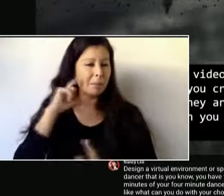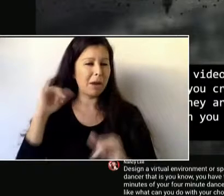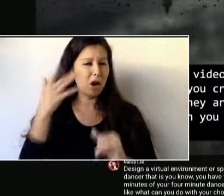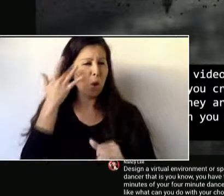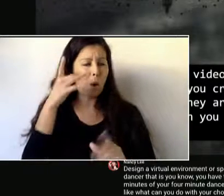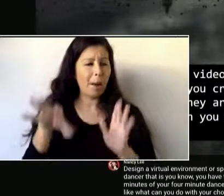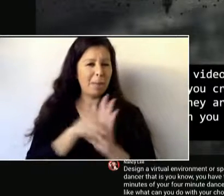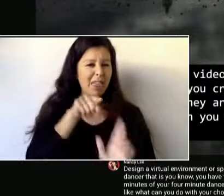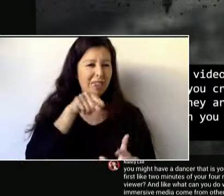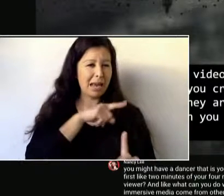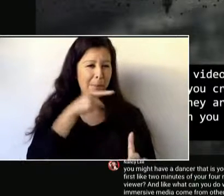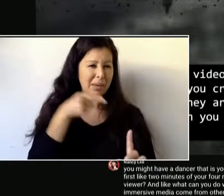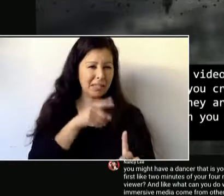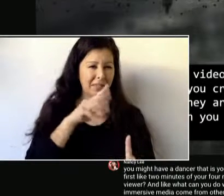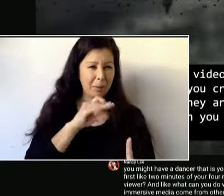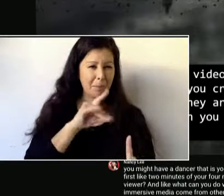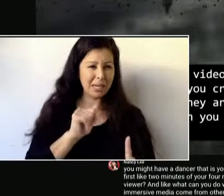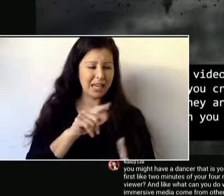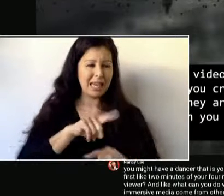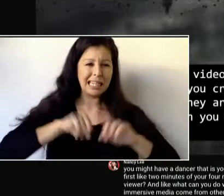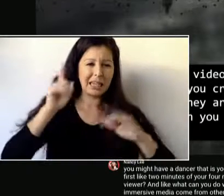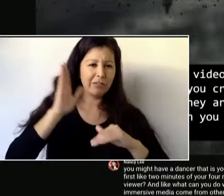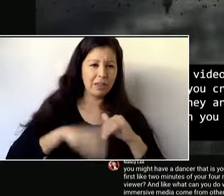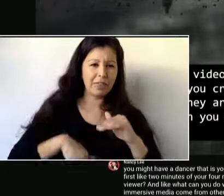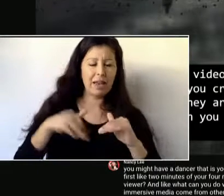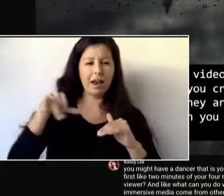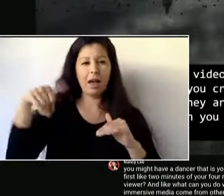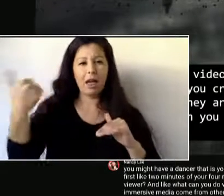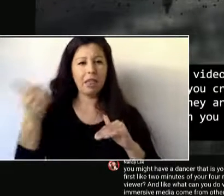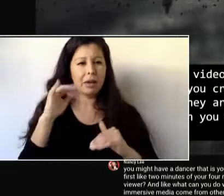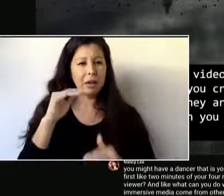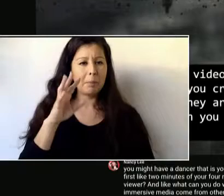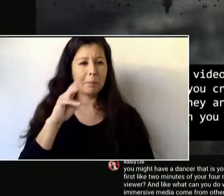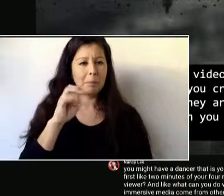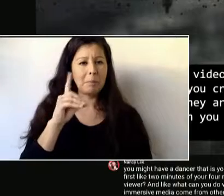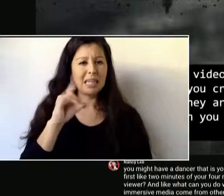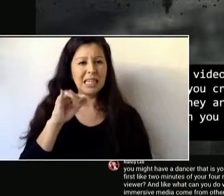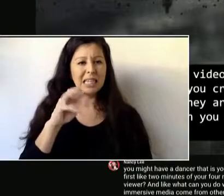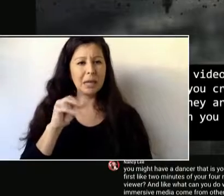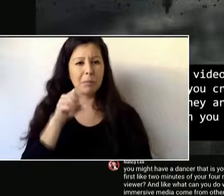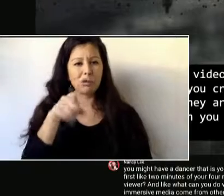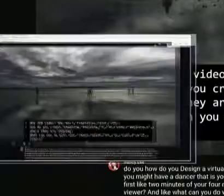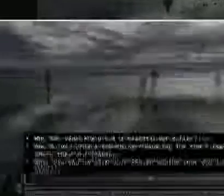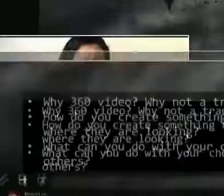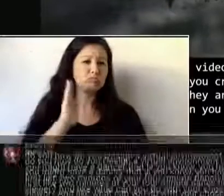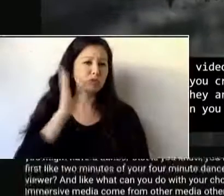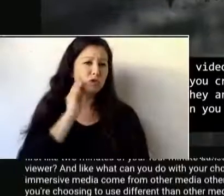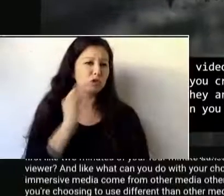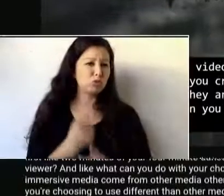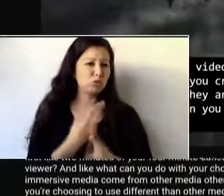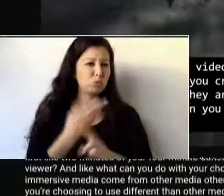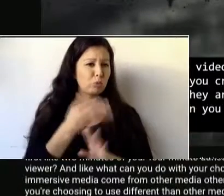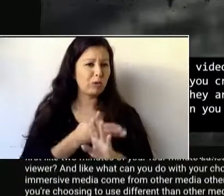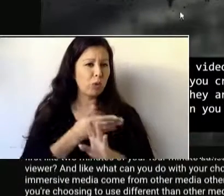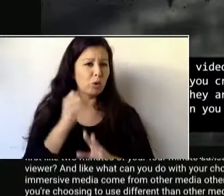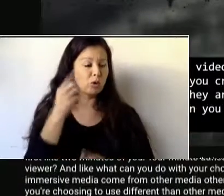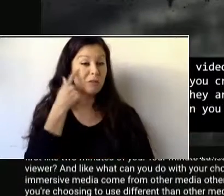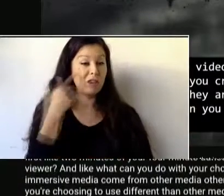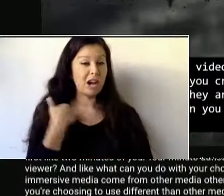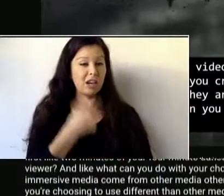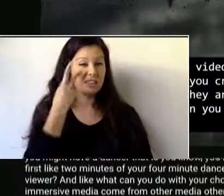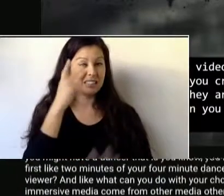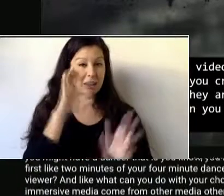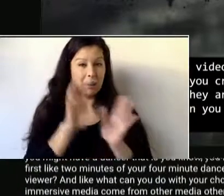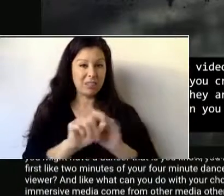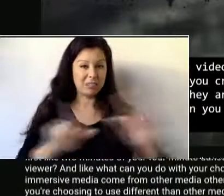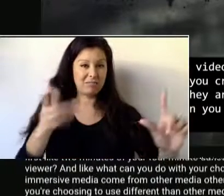choosing to use different than other mediums that you've, you know, previously used before? So for us, like, as you see in this